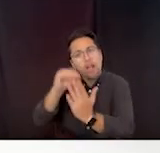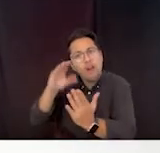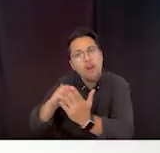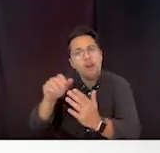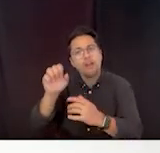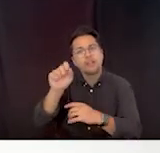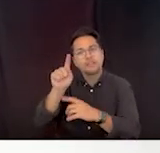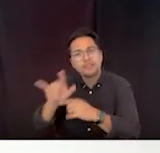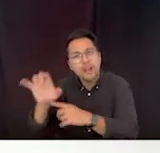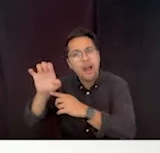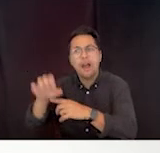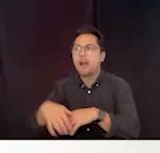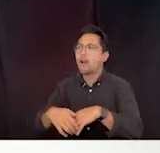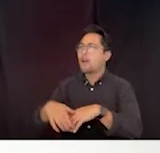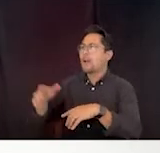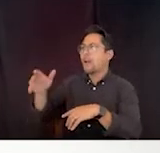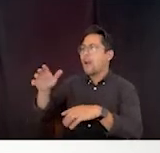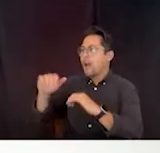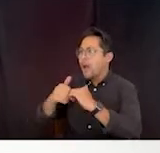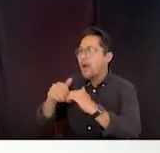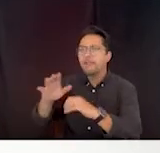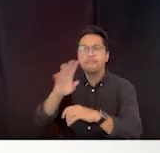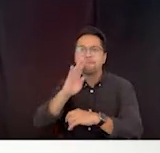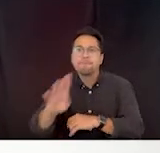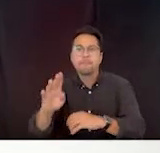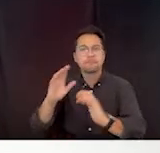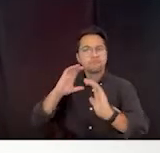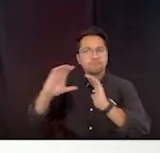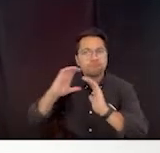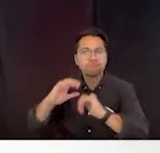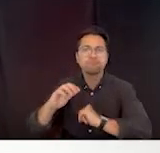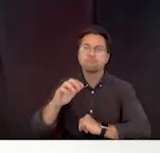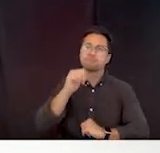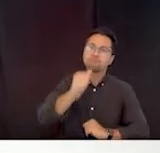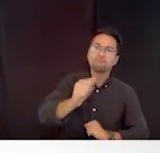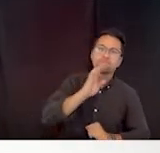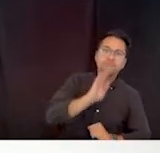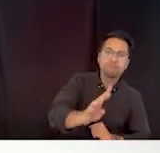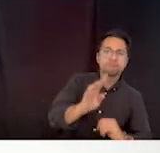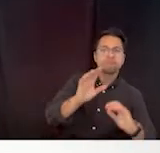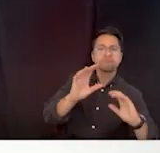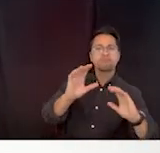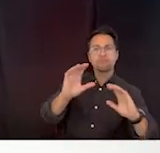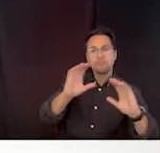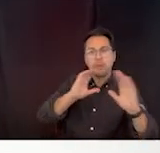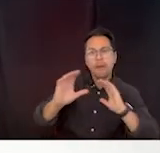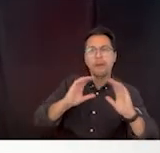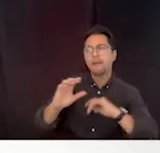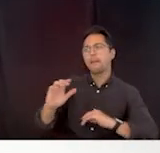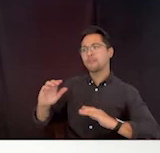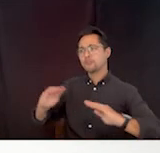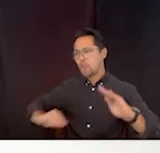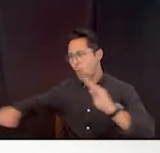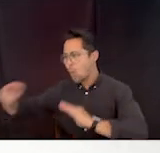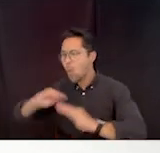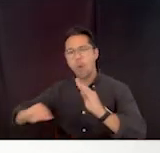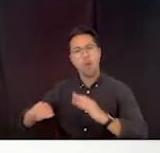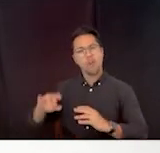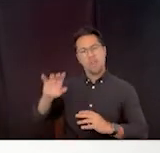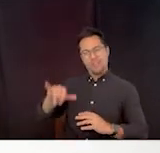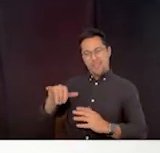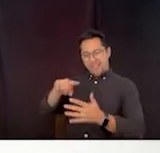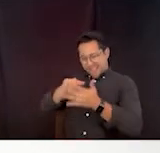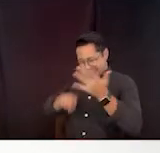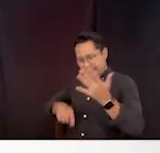is their nonverbal communication, how is their verbal communication, how is their motor planning, different things like that, and it just gives you another point of reference to